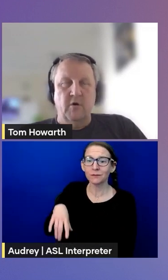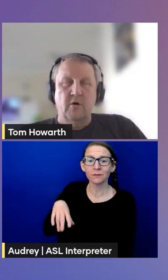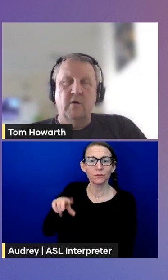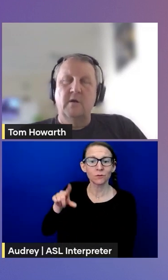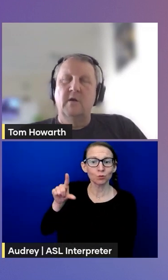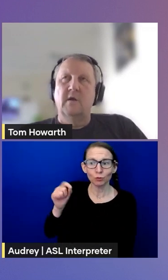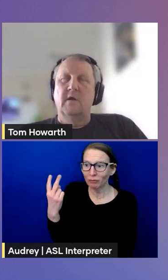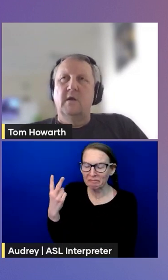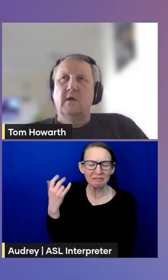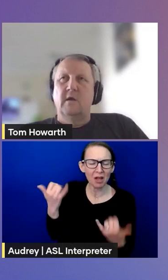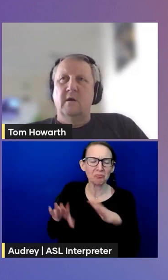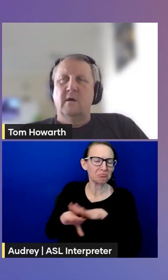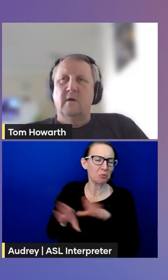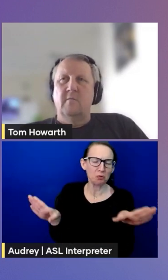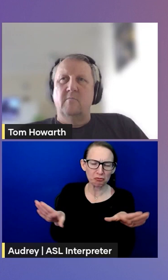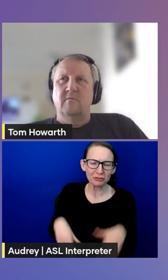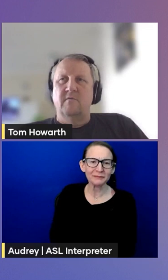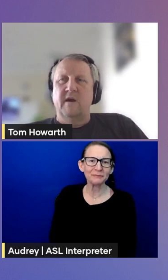not anymore.